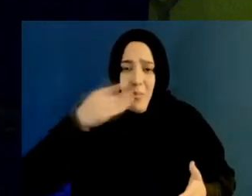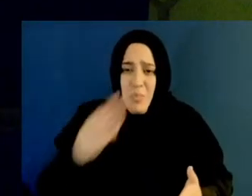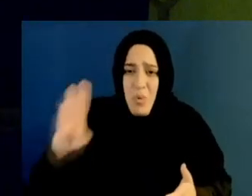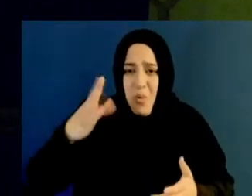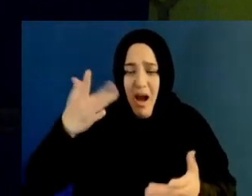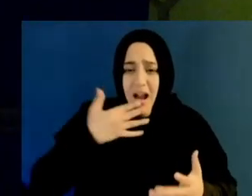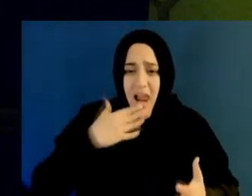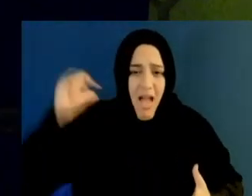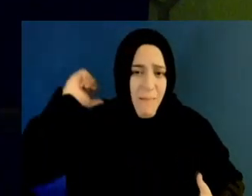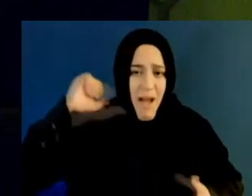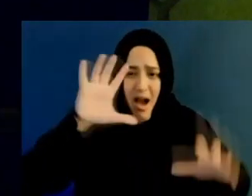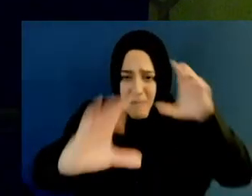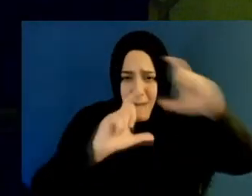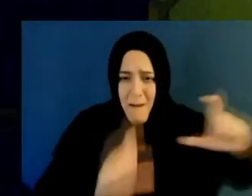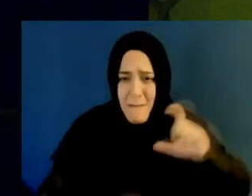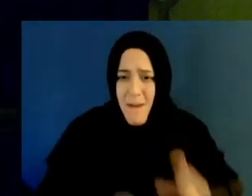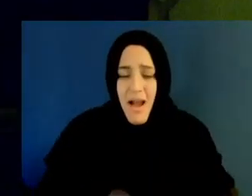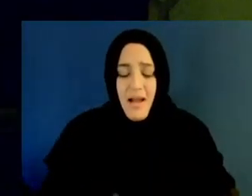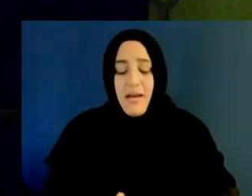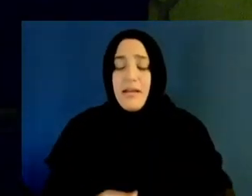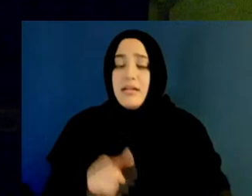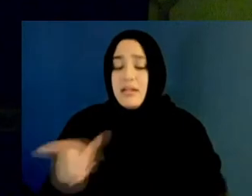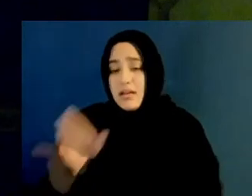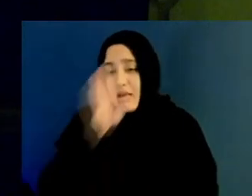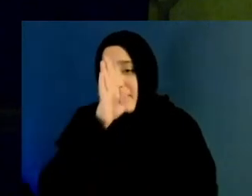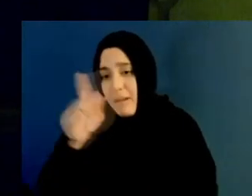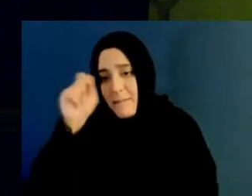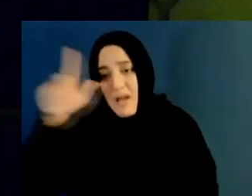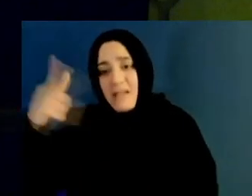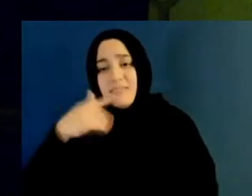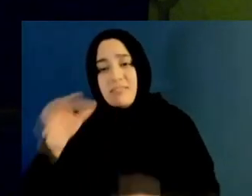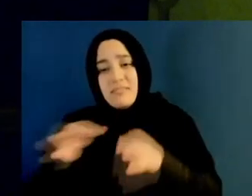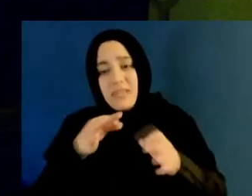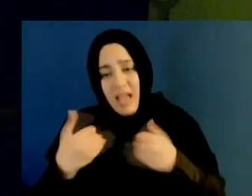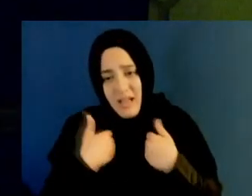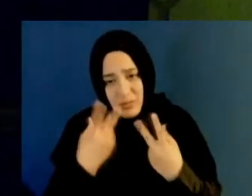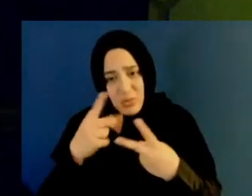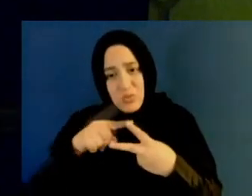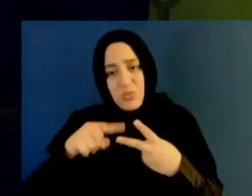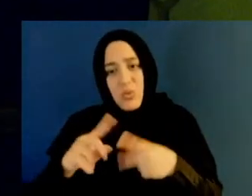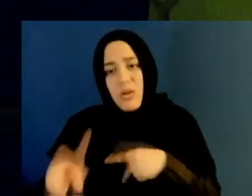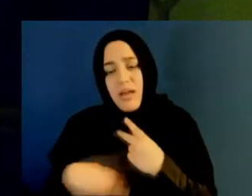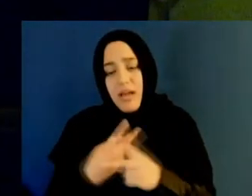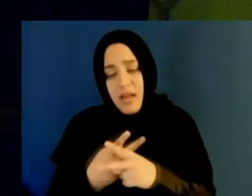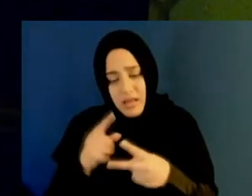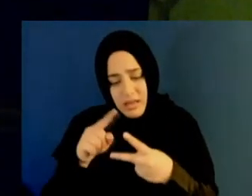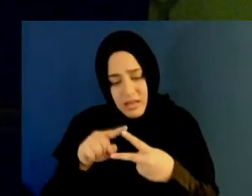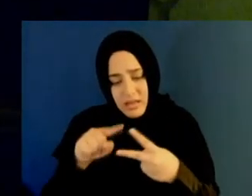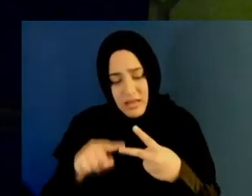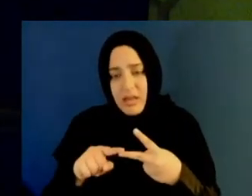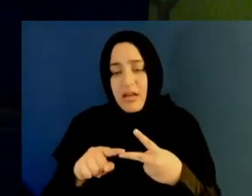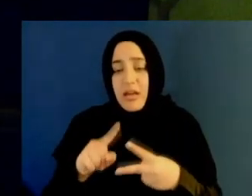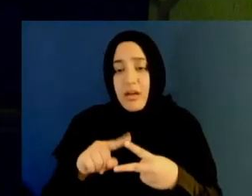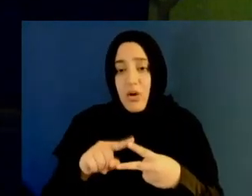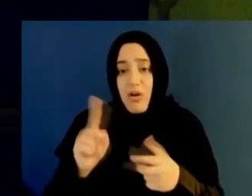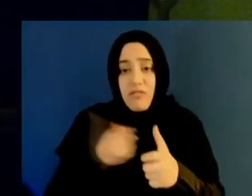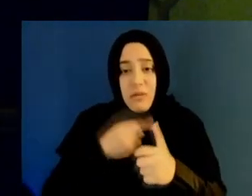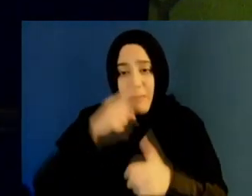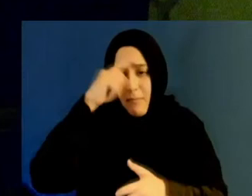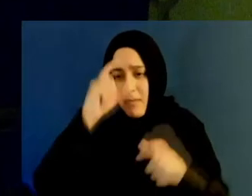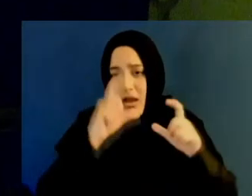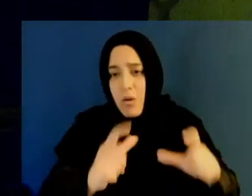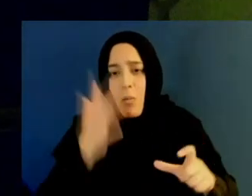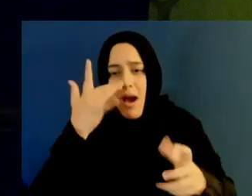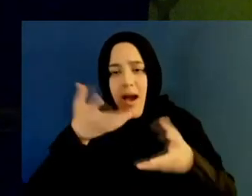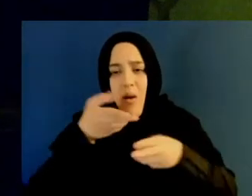of bruises on the back of my father. He says the first bruise on the back is because of the weight of